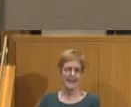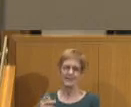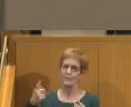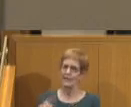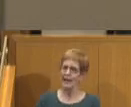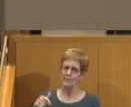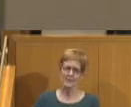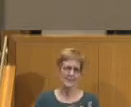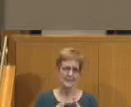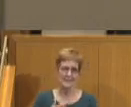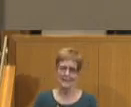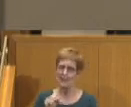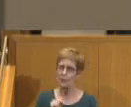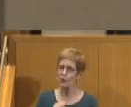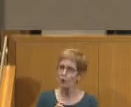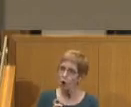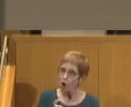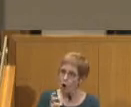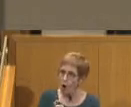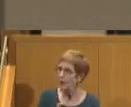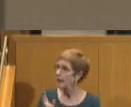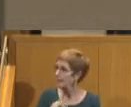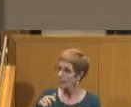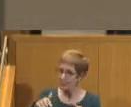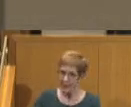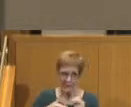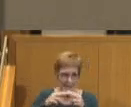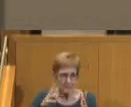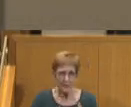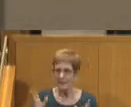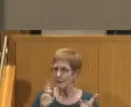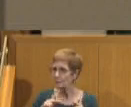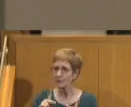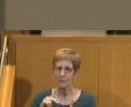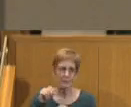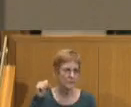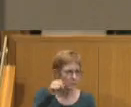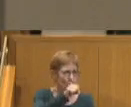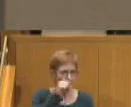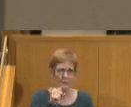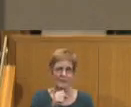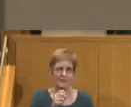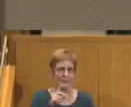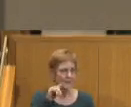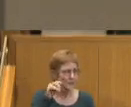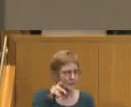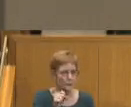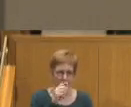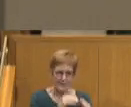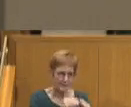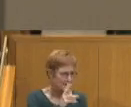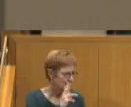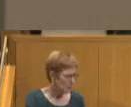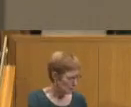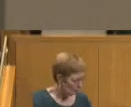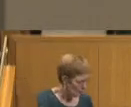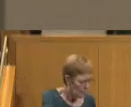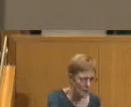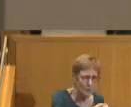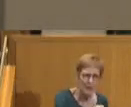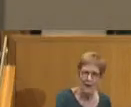because there are some nights and there have been some votes and there have been some evenings at this council where it's been tough, and he's always been there for me. My